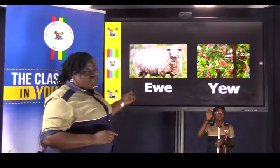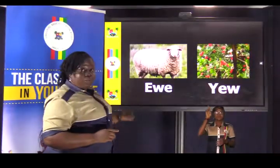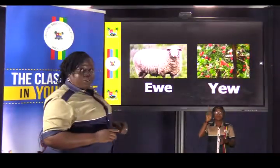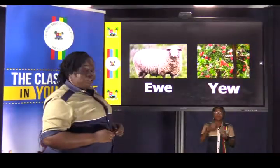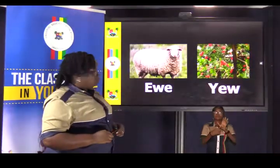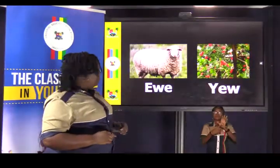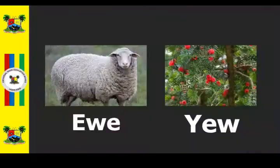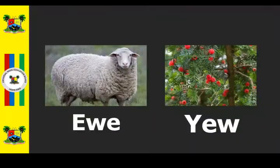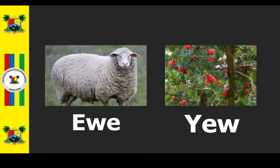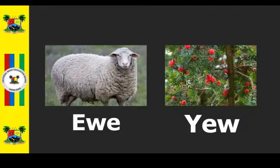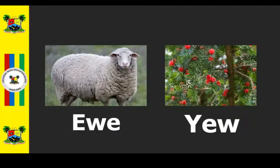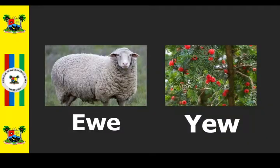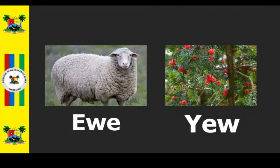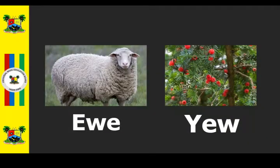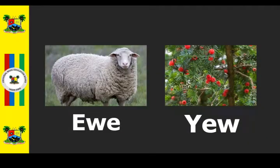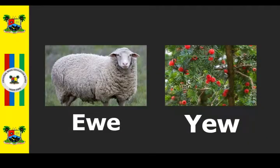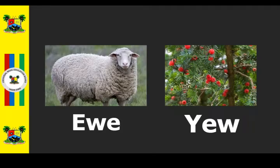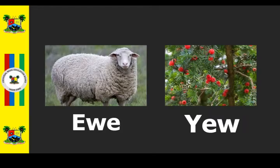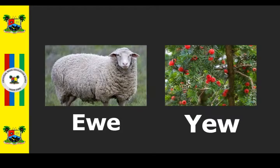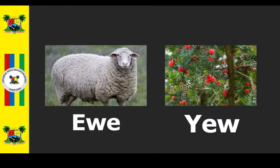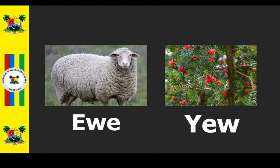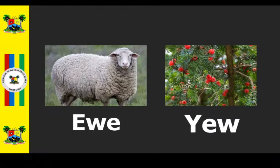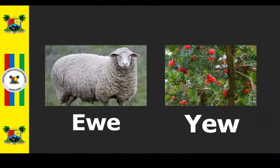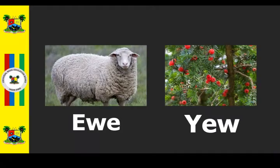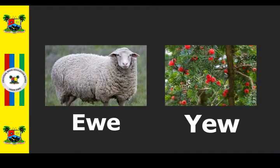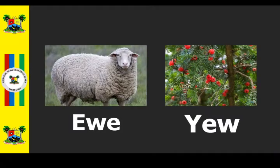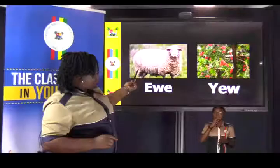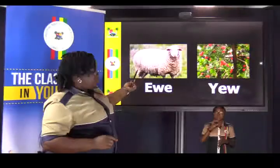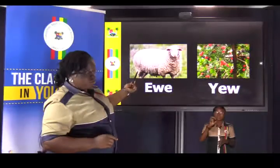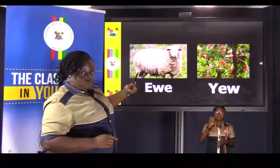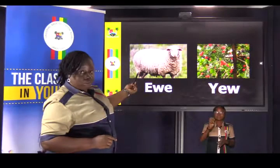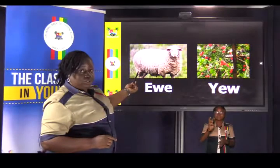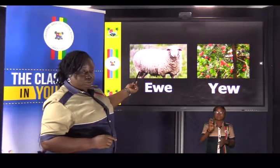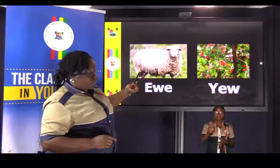Now look at the picture. This is a female sheep.